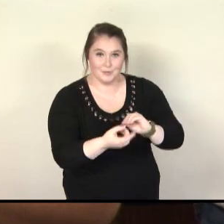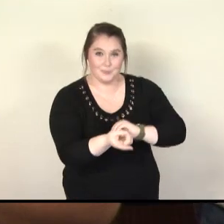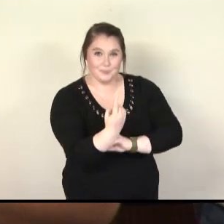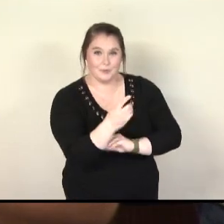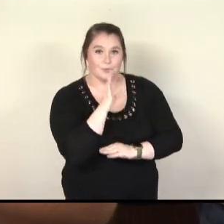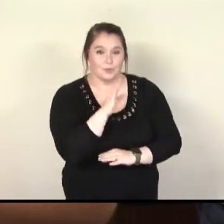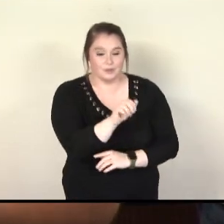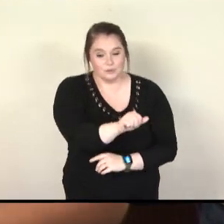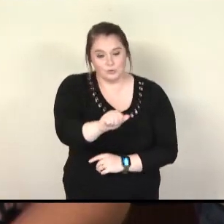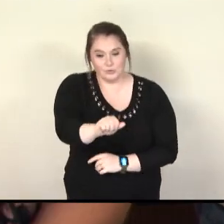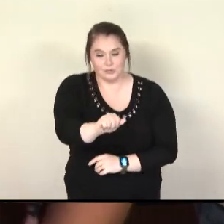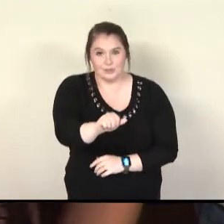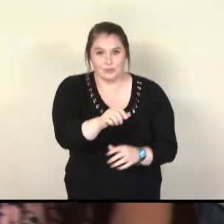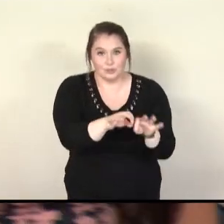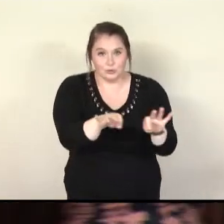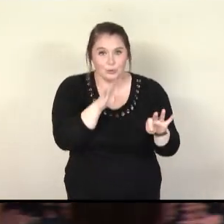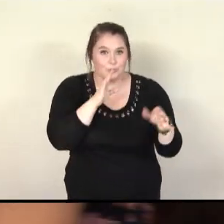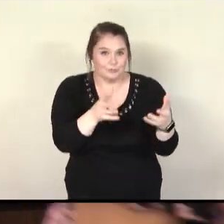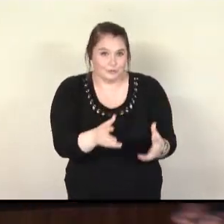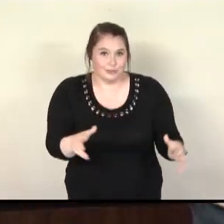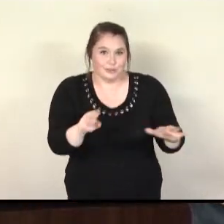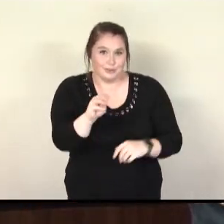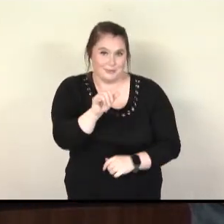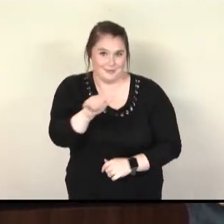her associate's degree in May.